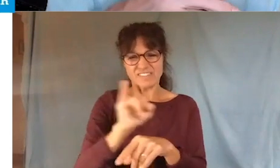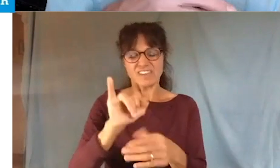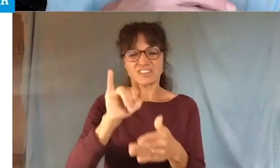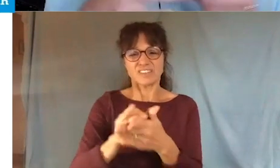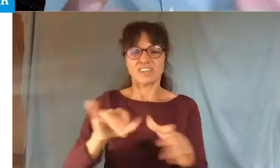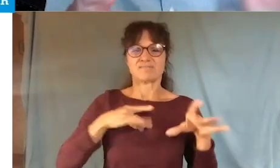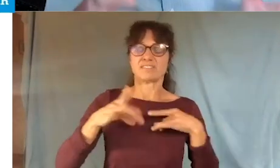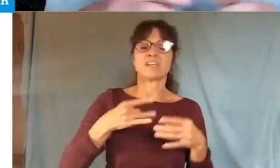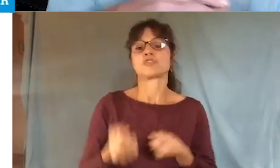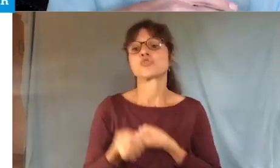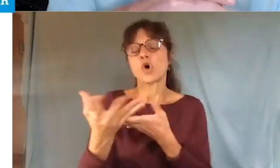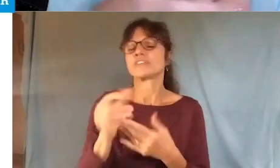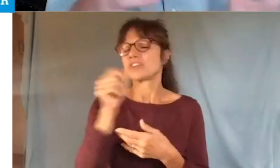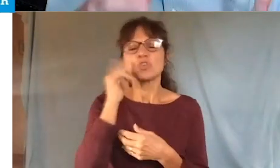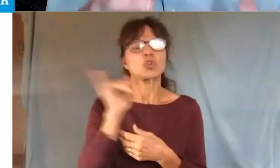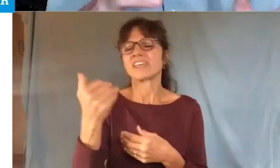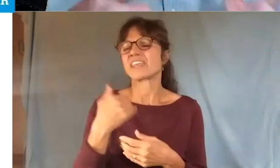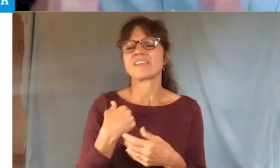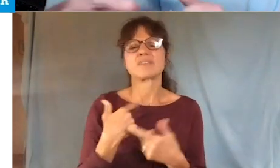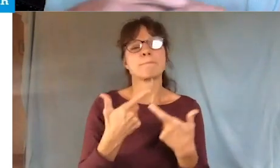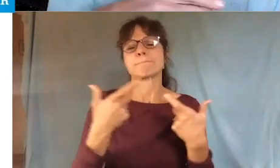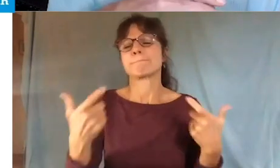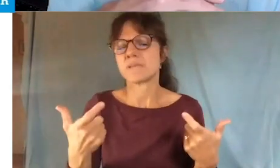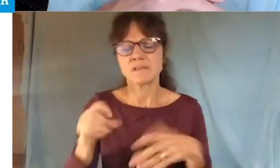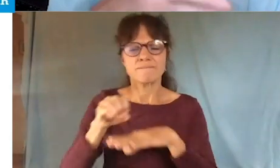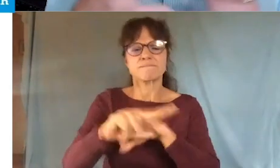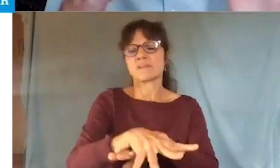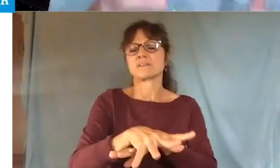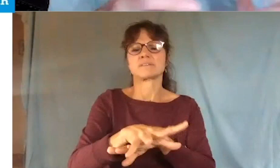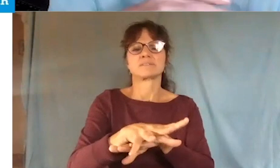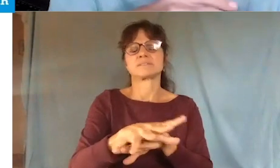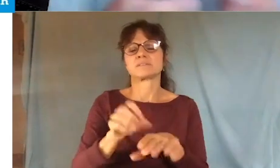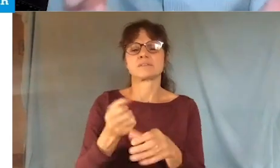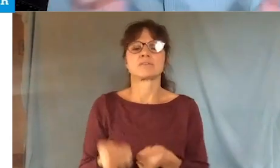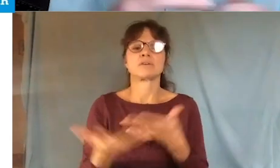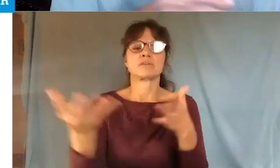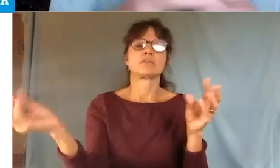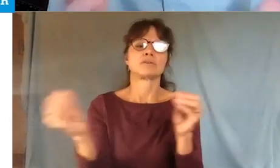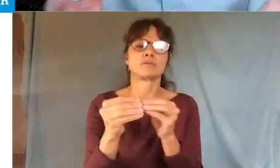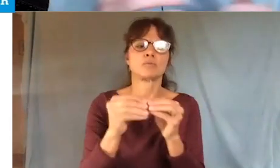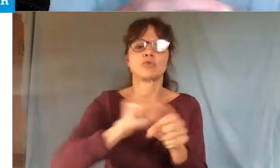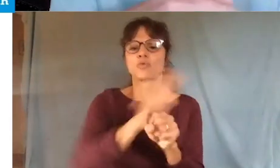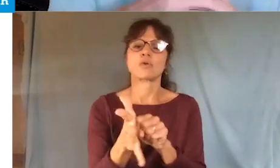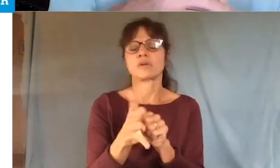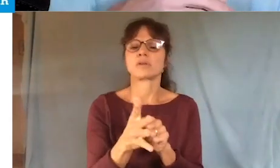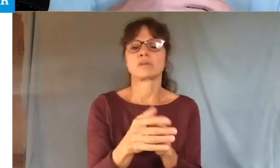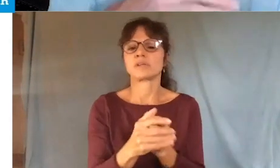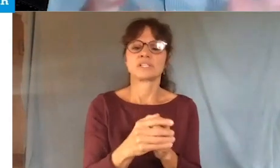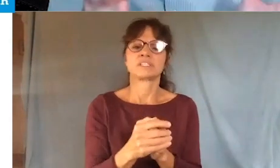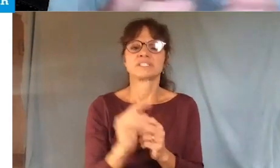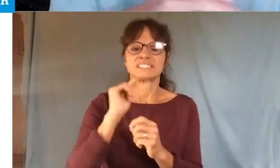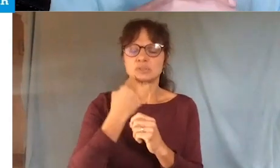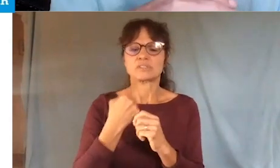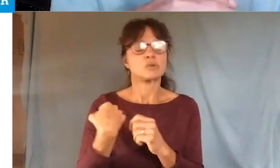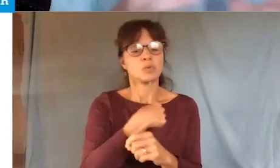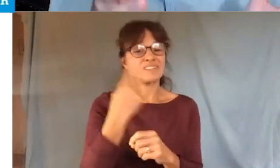causes doesn't look like it has a tremendous effect in causing more coronavirus infection severity. We've